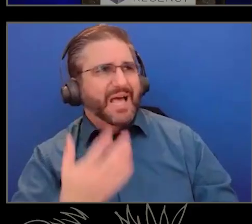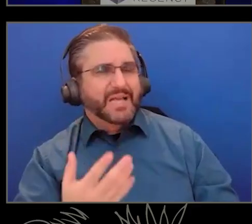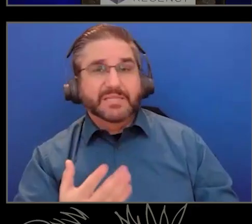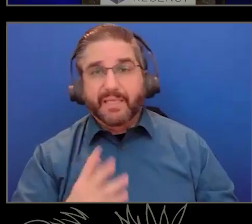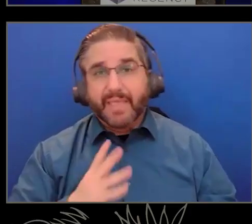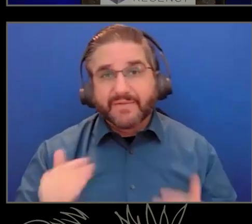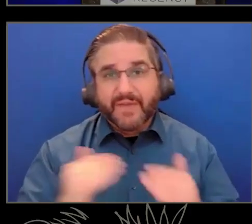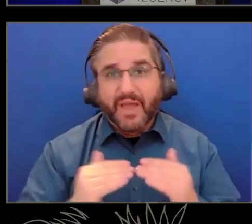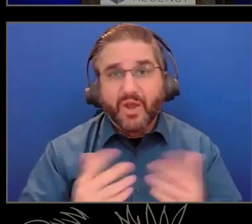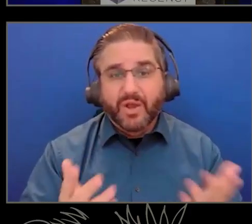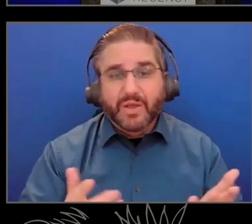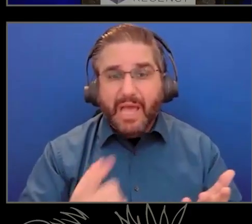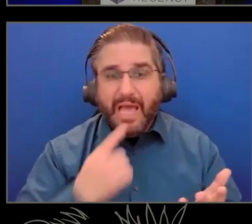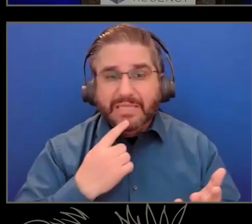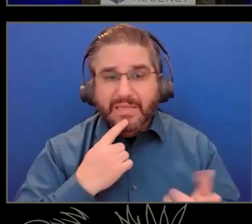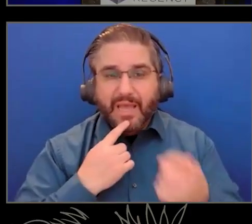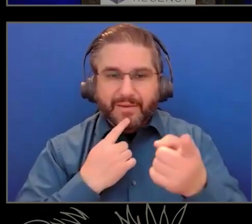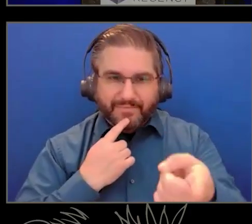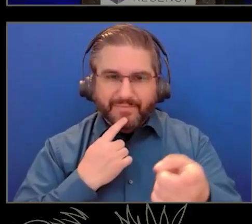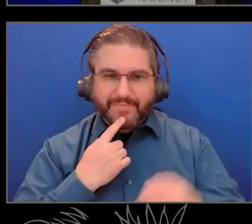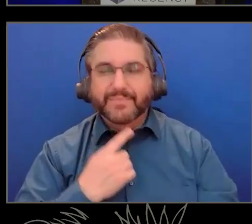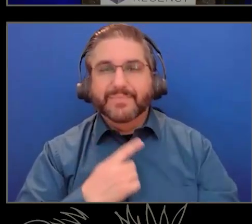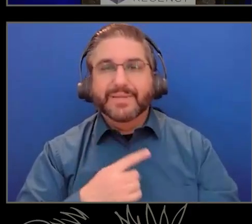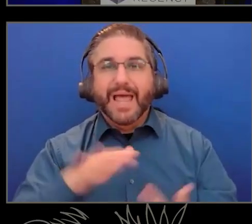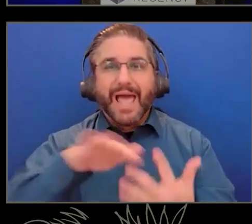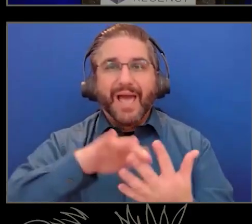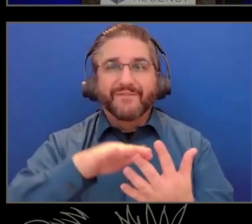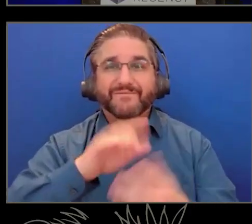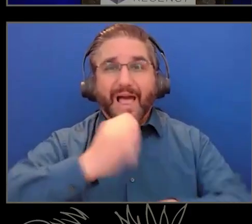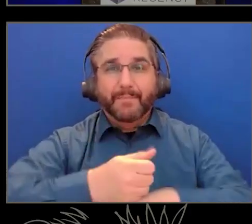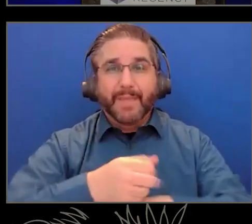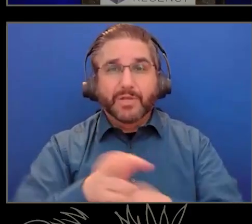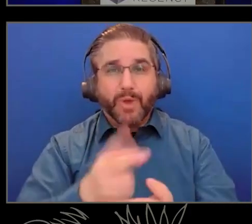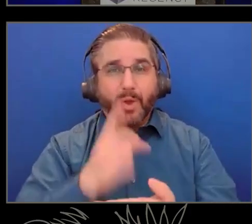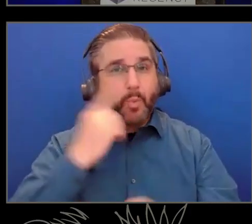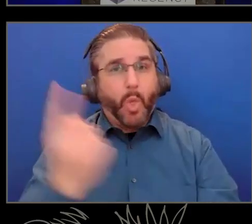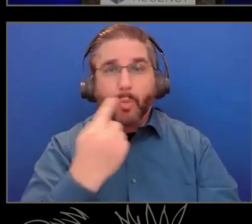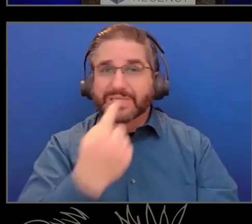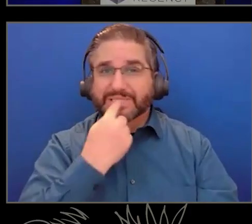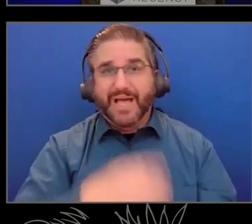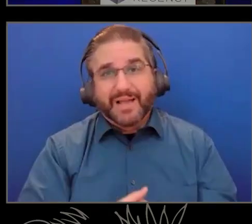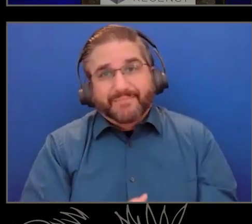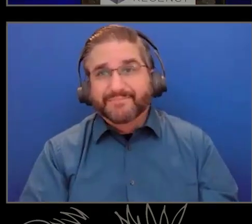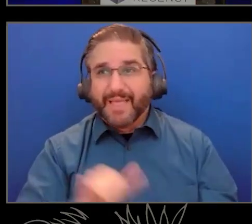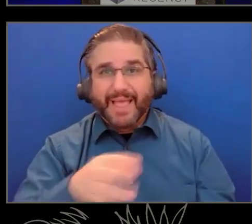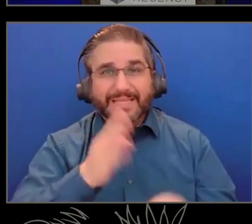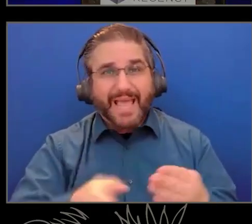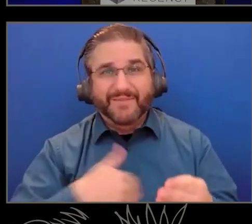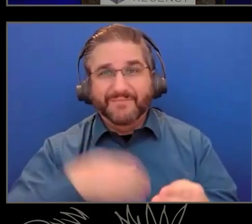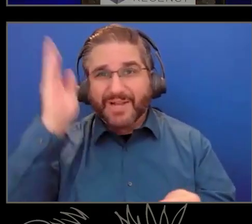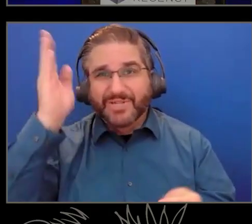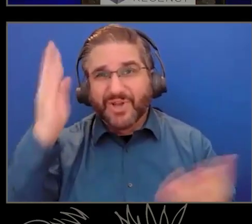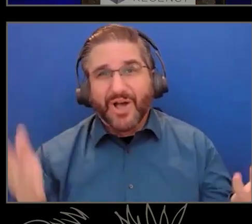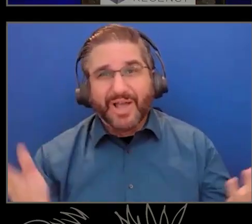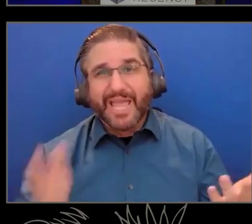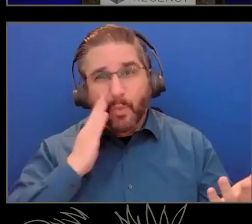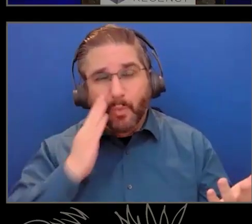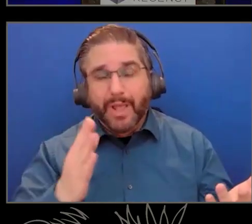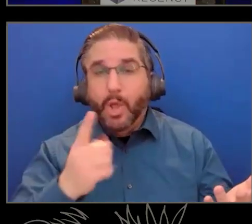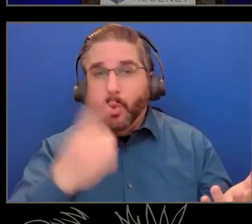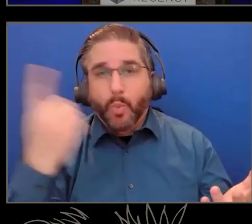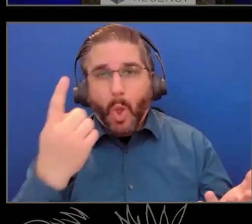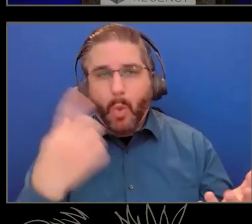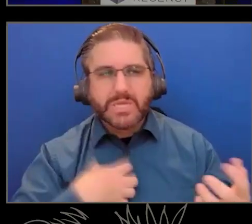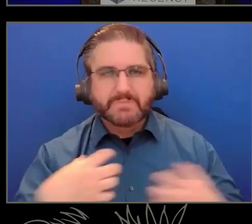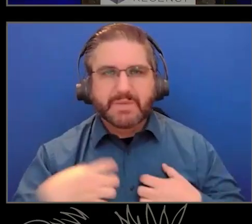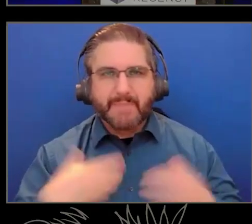fair. And to that, I said file-based routing will always suck. And that's kind of my conclusion. It just kind of will. Like, if you're always going to be mad at it. If you hate